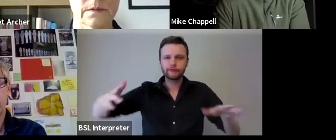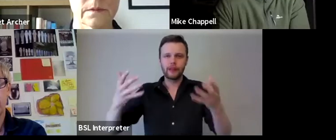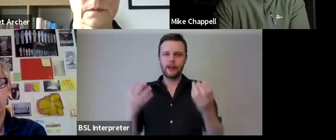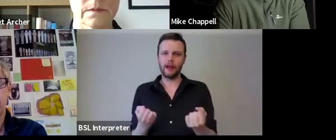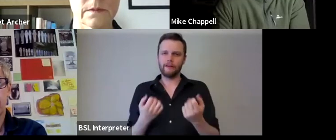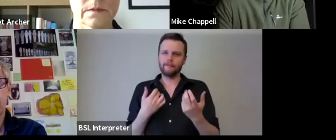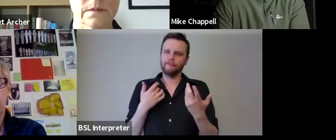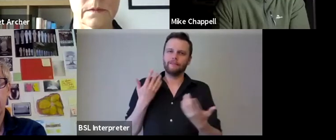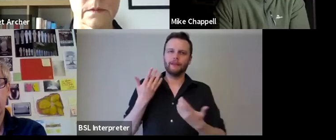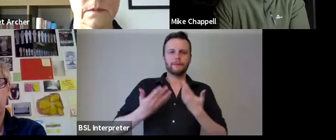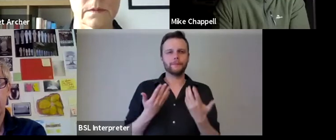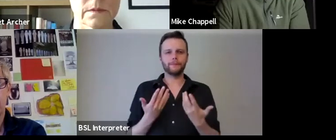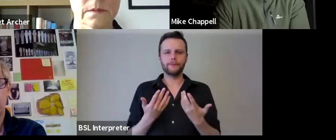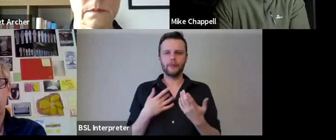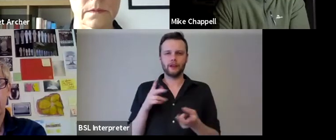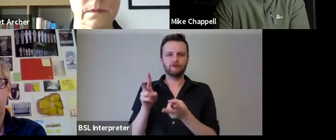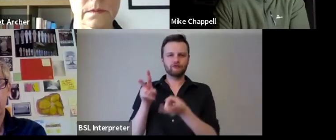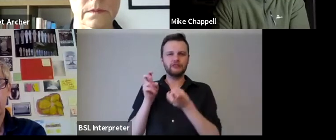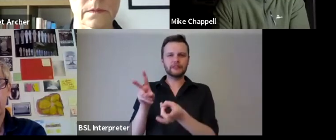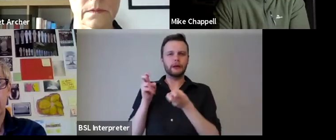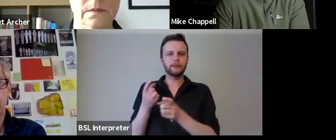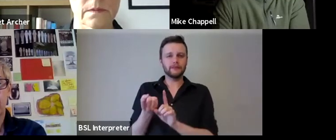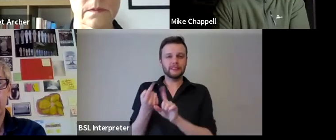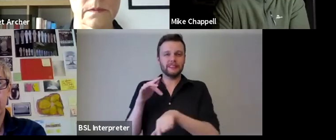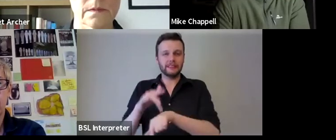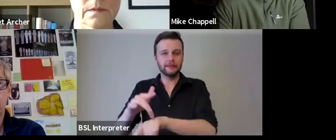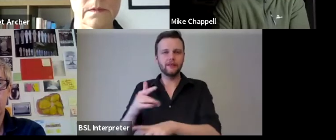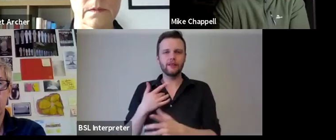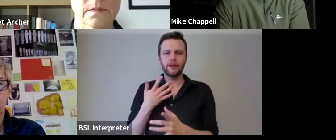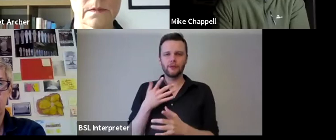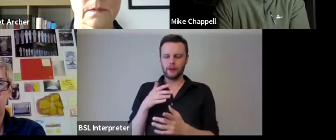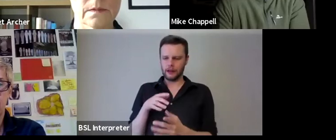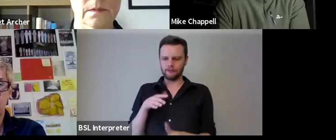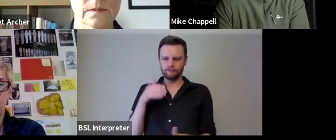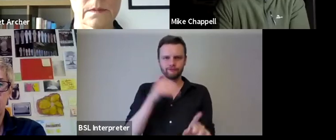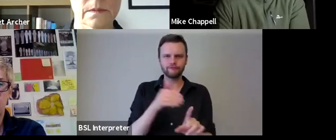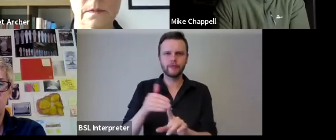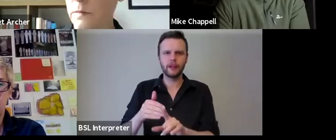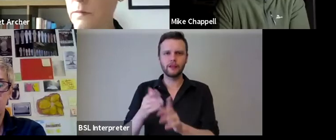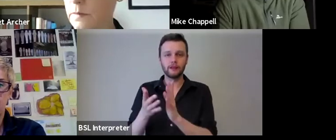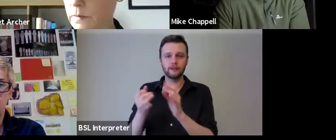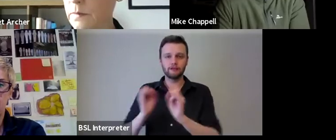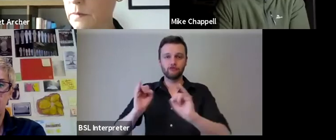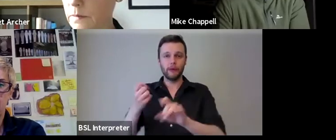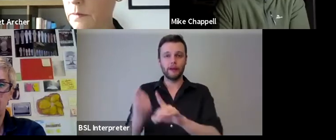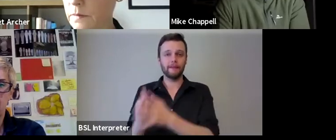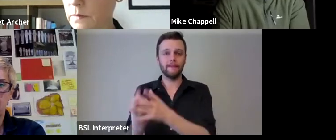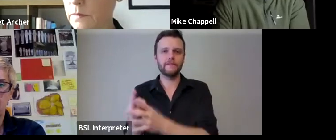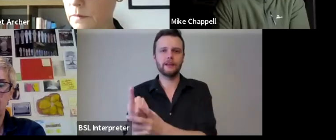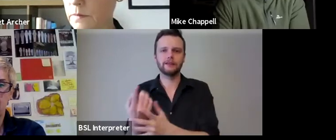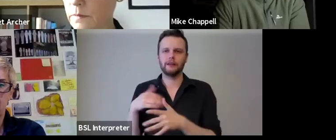affordance, this as a receptive sensor, which can register and collate traumatic events in the form of like inside